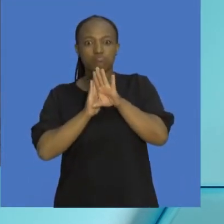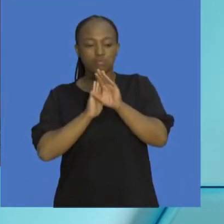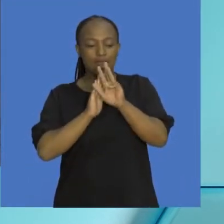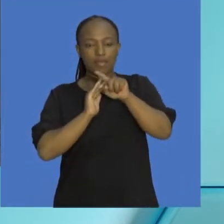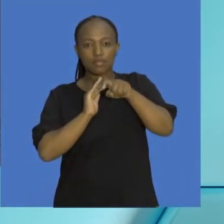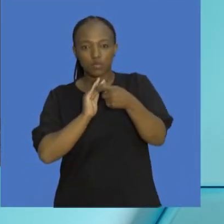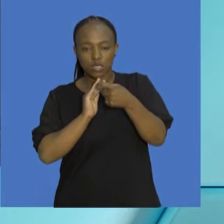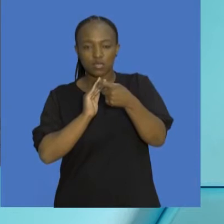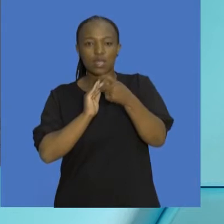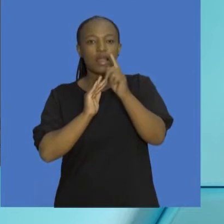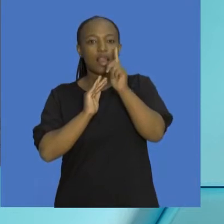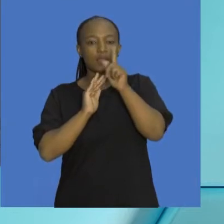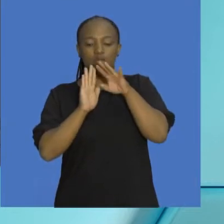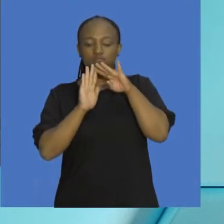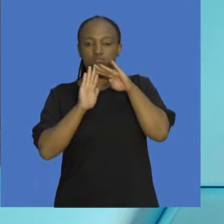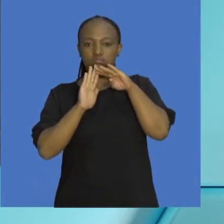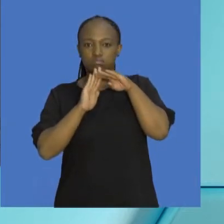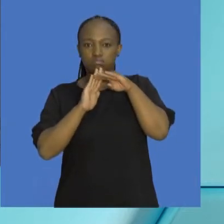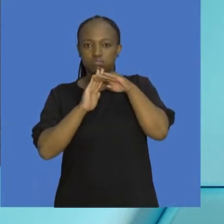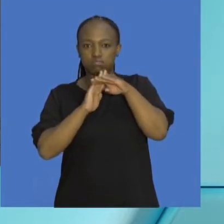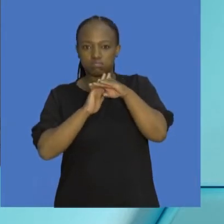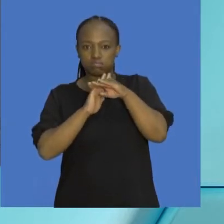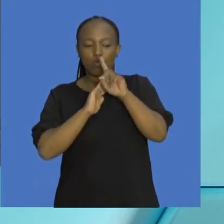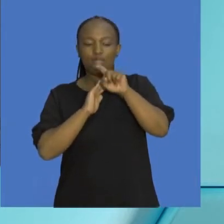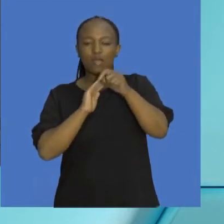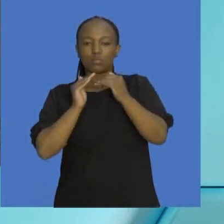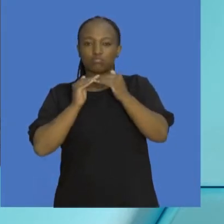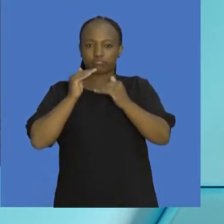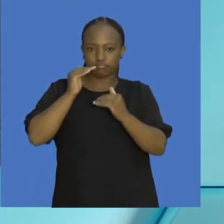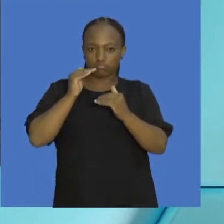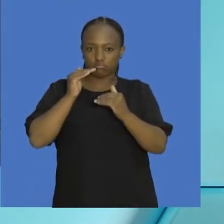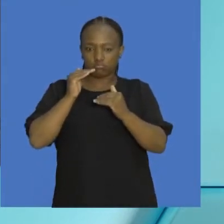then started decreasing into 1,000.